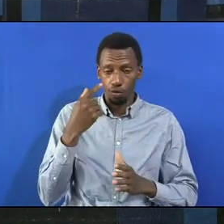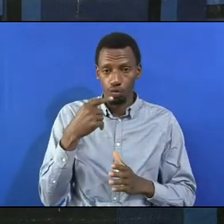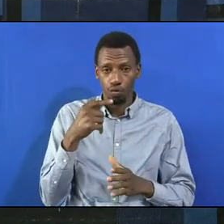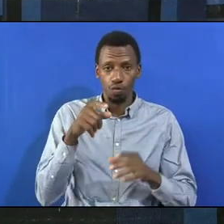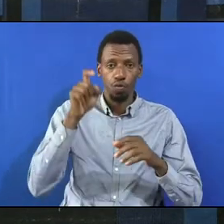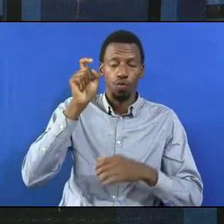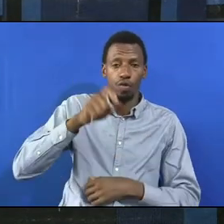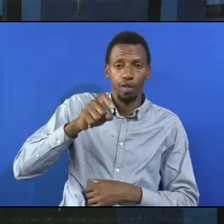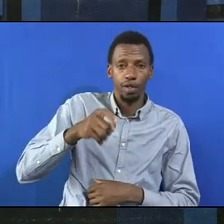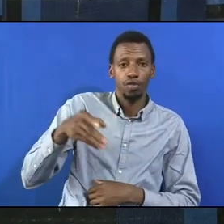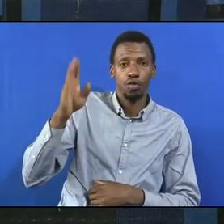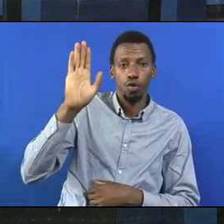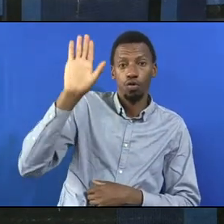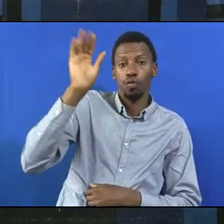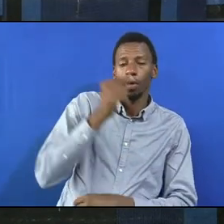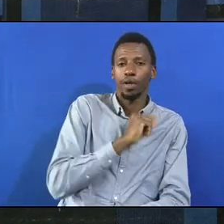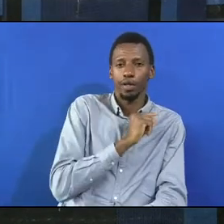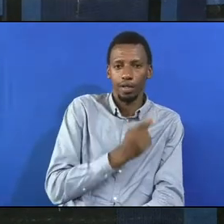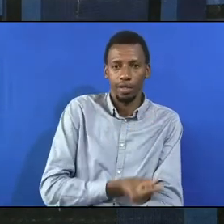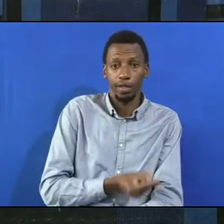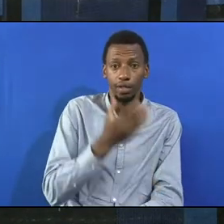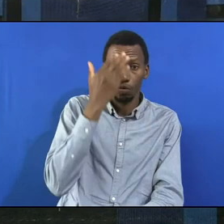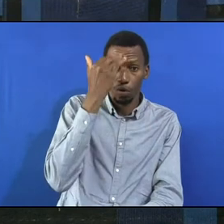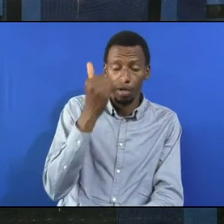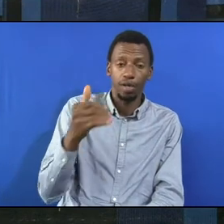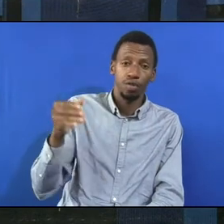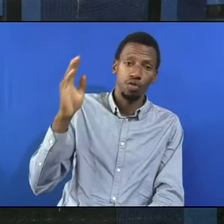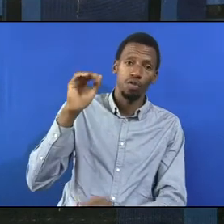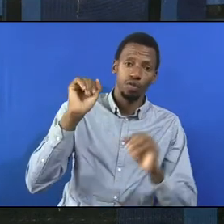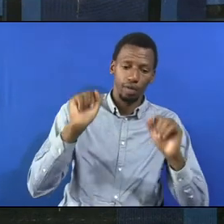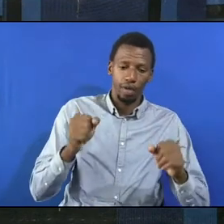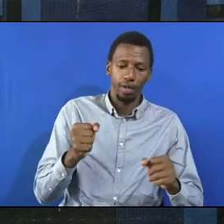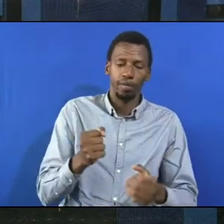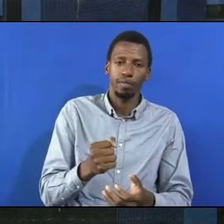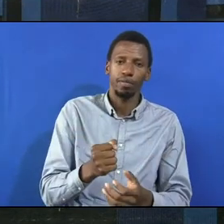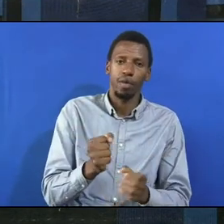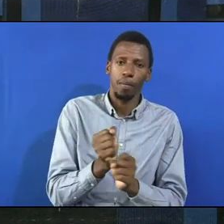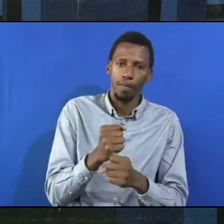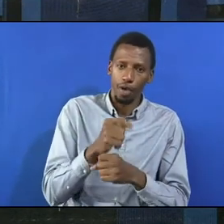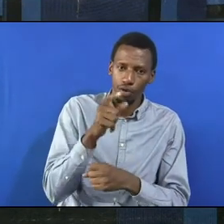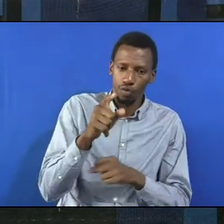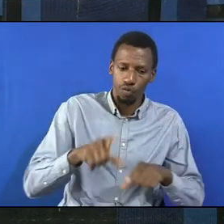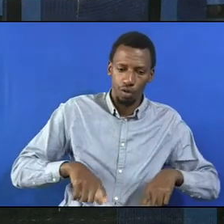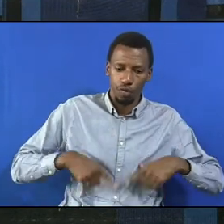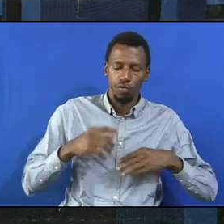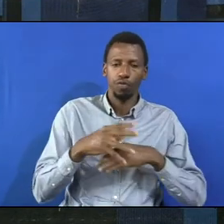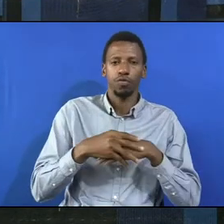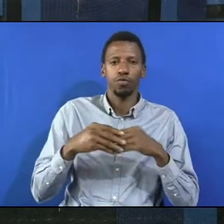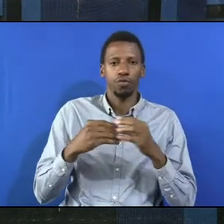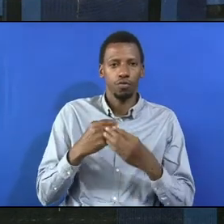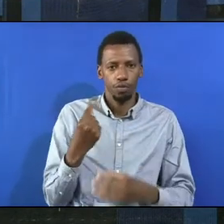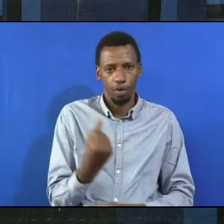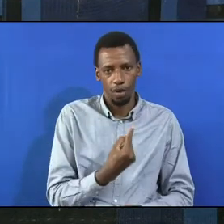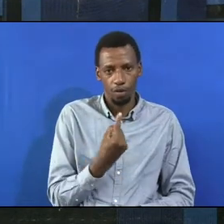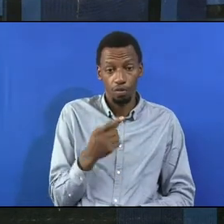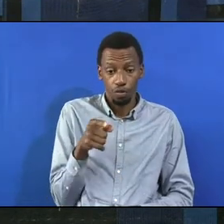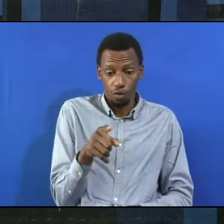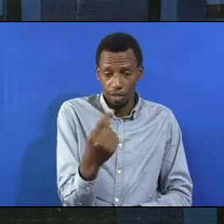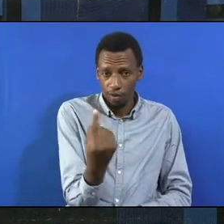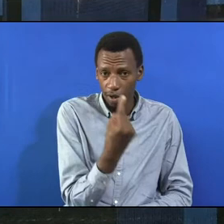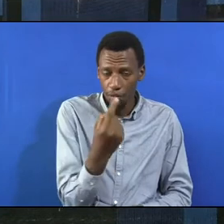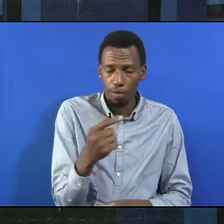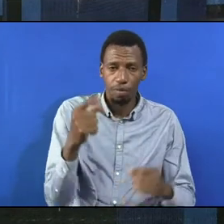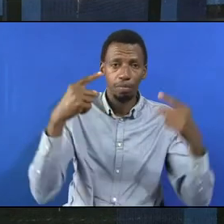God can enable you to live comfortably as a single person. Yourself, you cannot make it,